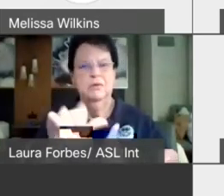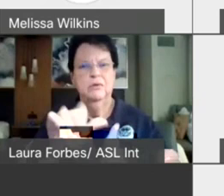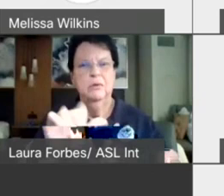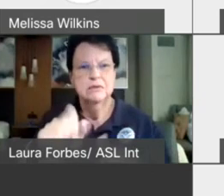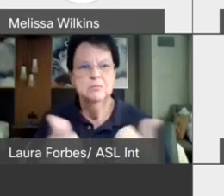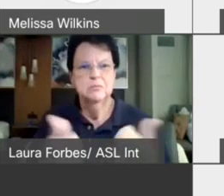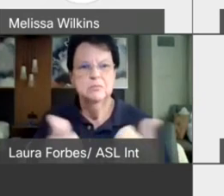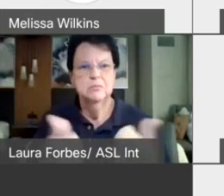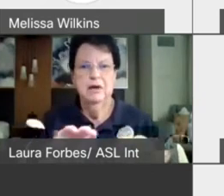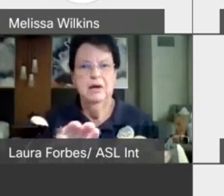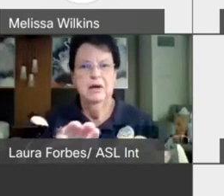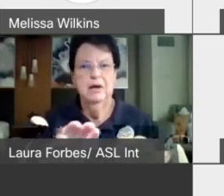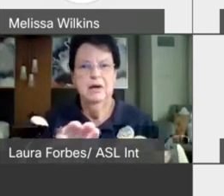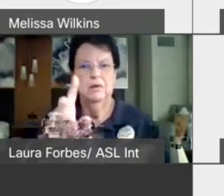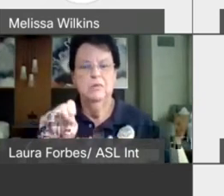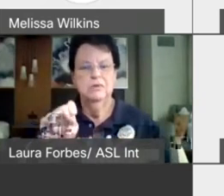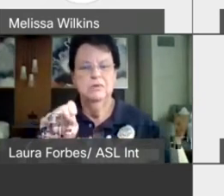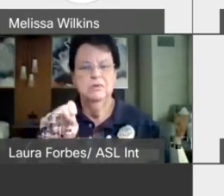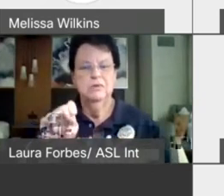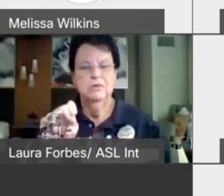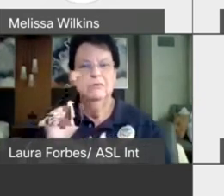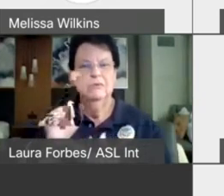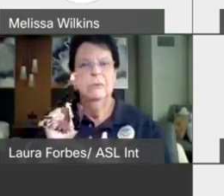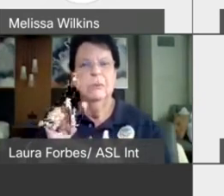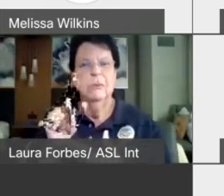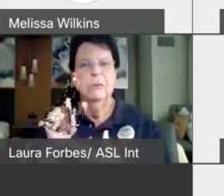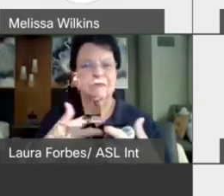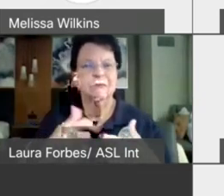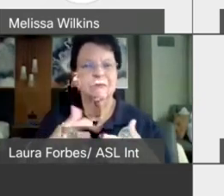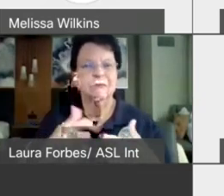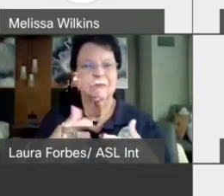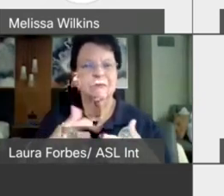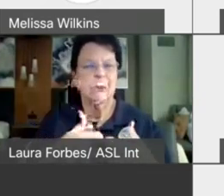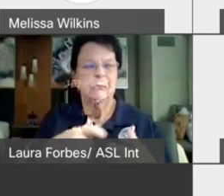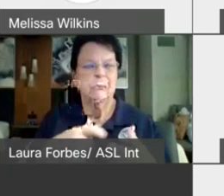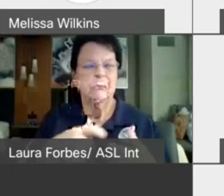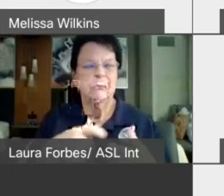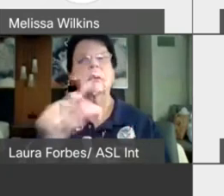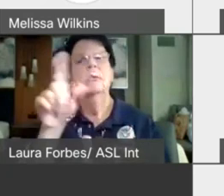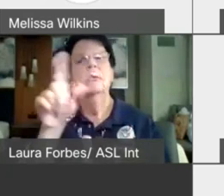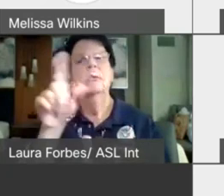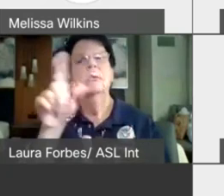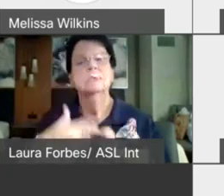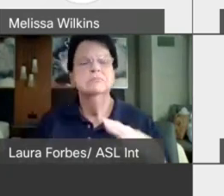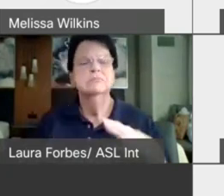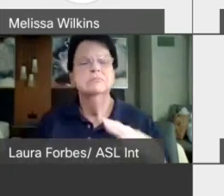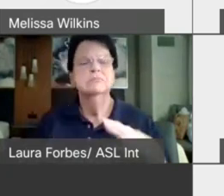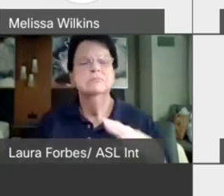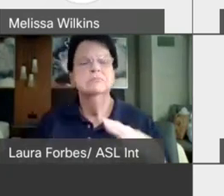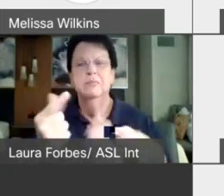provide reimbursement for generator. Another question that has come up about generators, again, a little bit beyond what